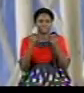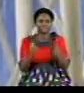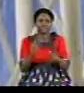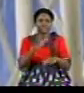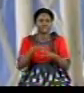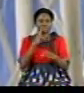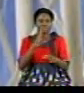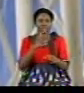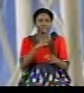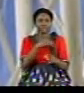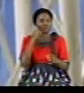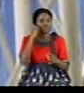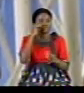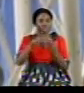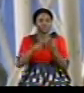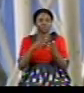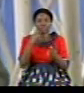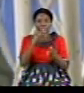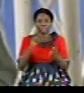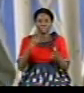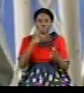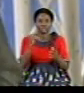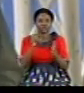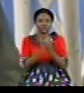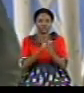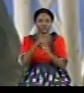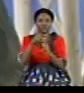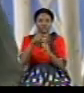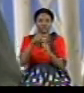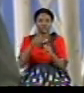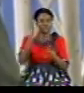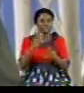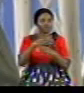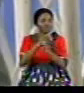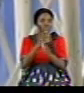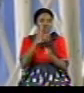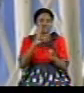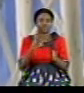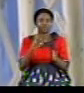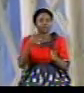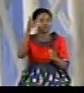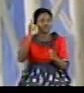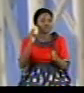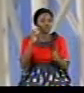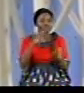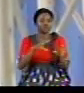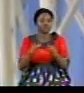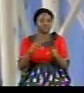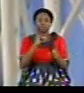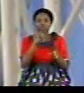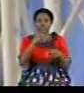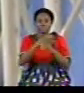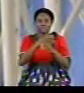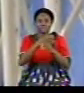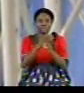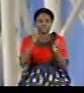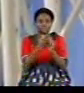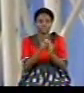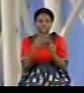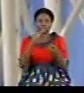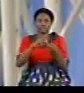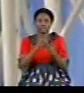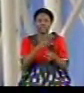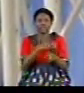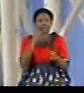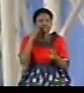that when God created her, God did not create her with anemia. So she was praying, and when she heard